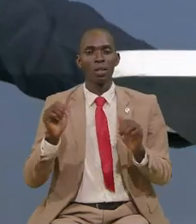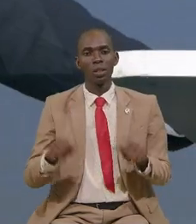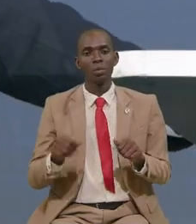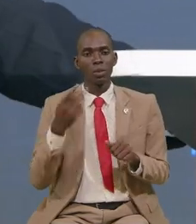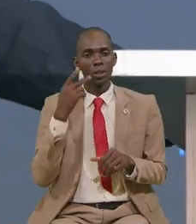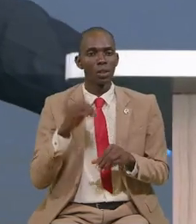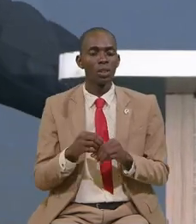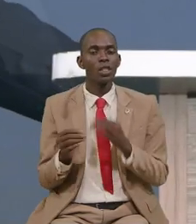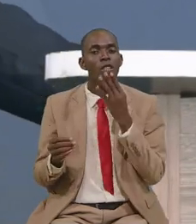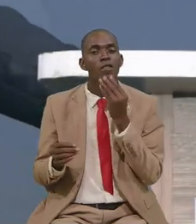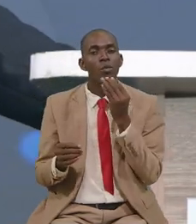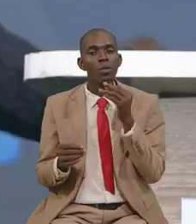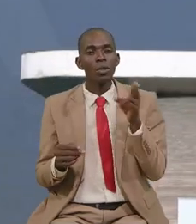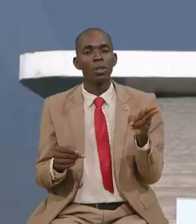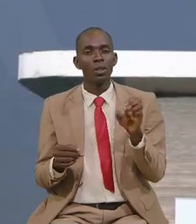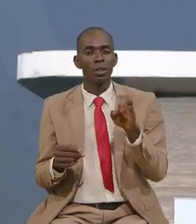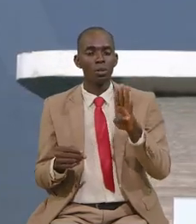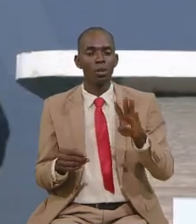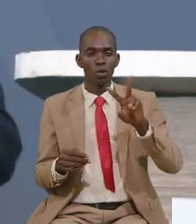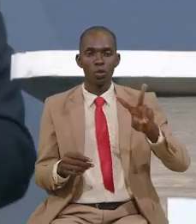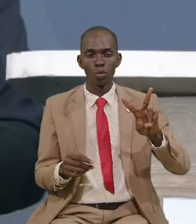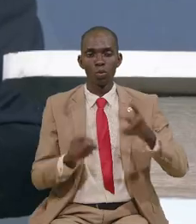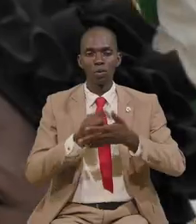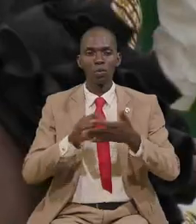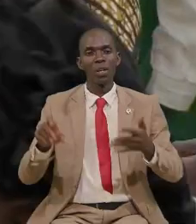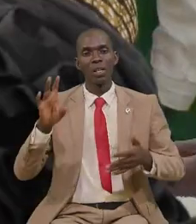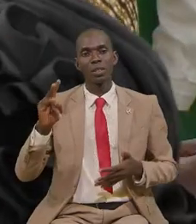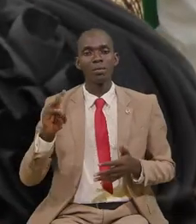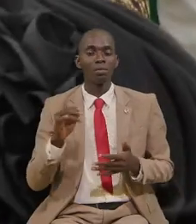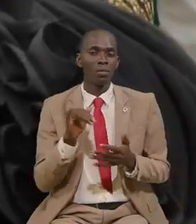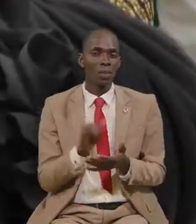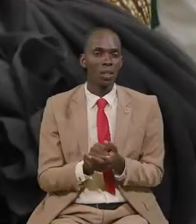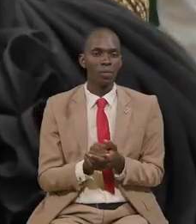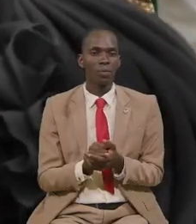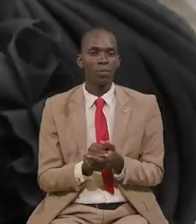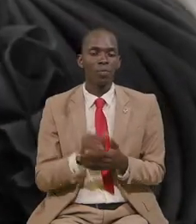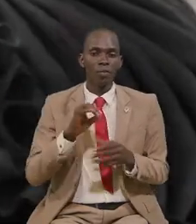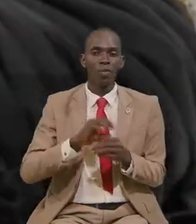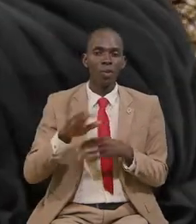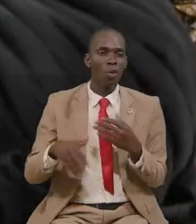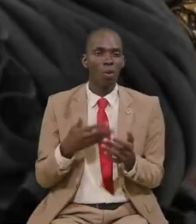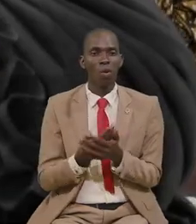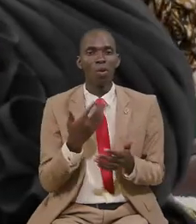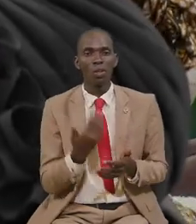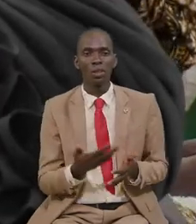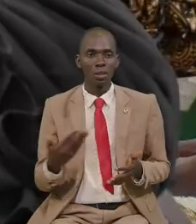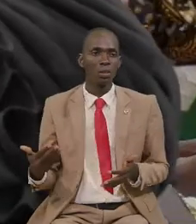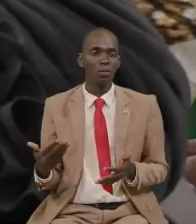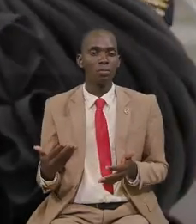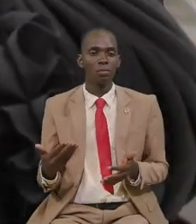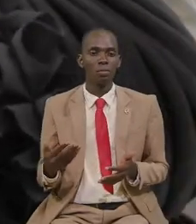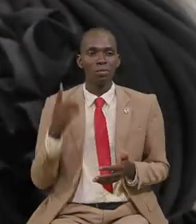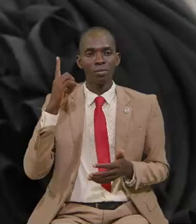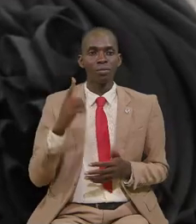17. In Hebrews chapter 2 verse 17, wherefore in all things it behooved him to